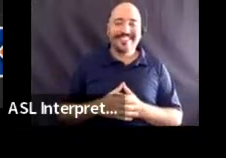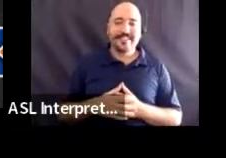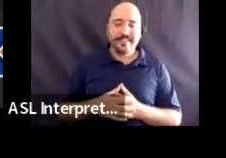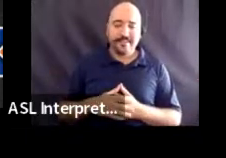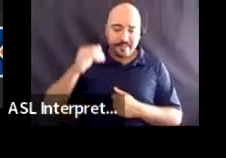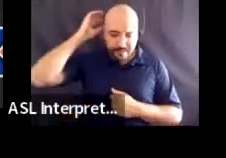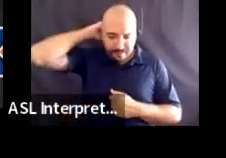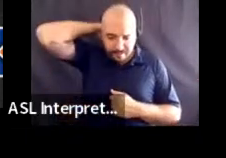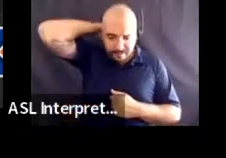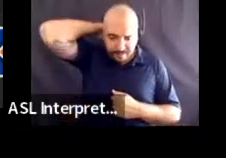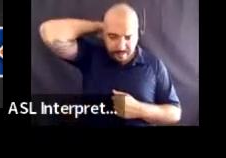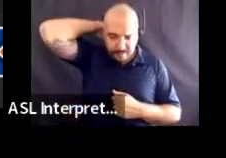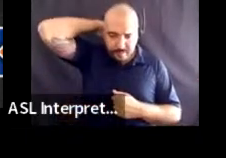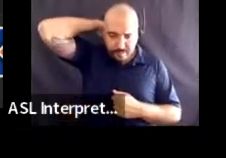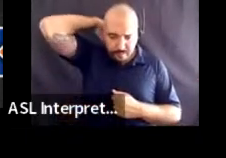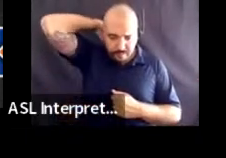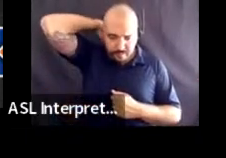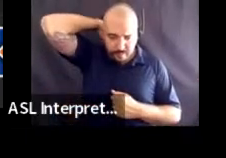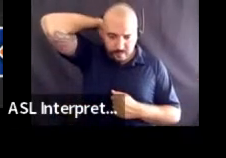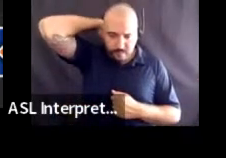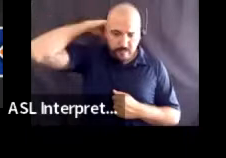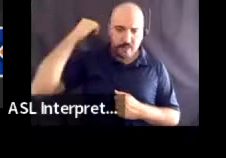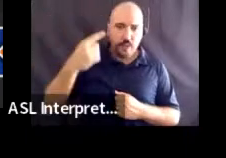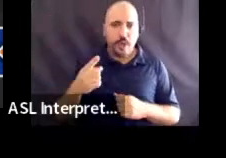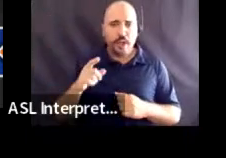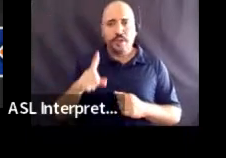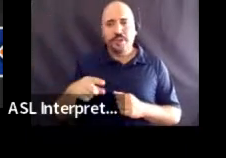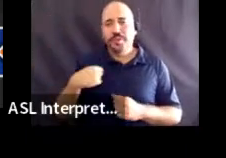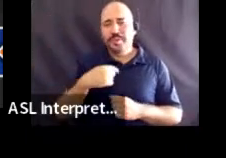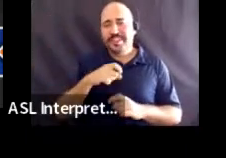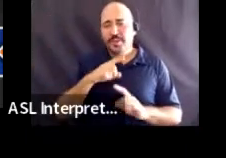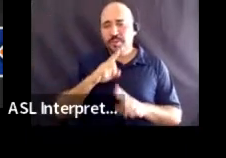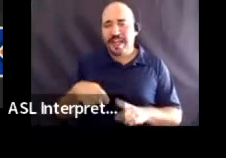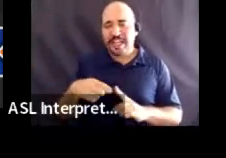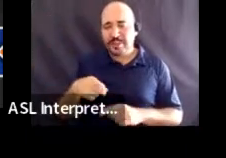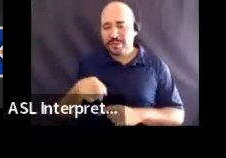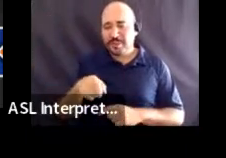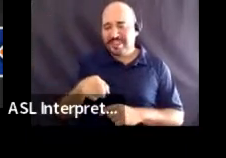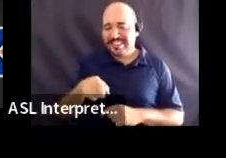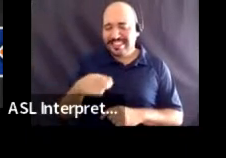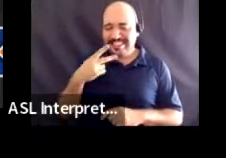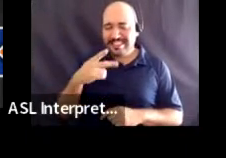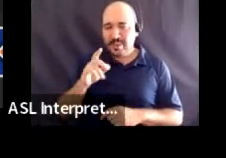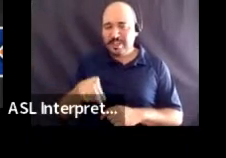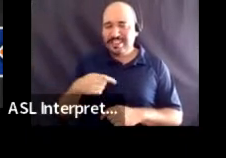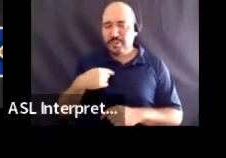is there is something that we should definitely make sure we respond to, because that goes to some of the